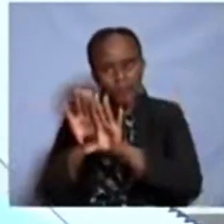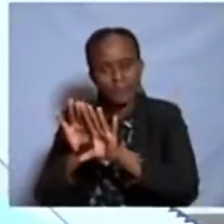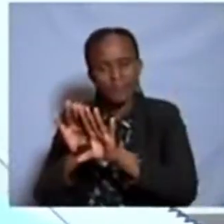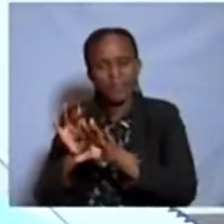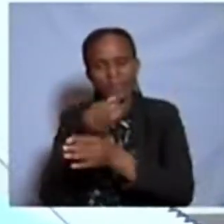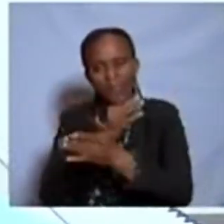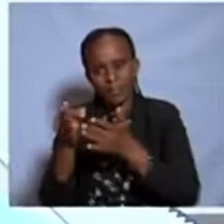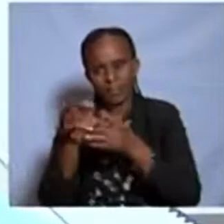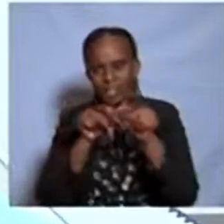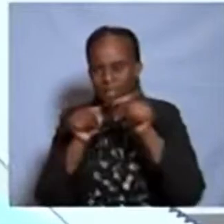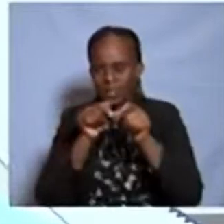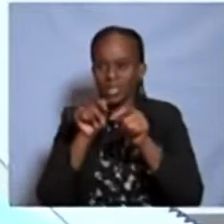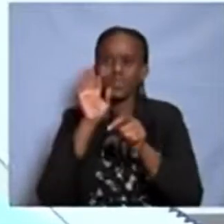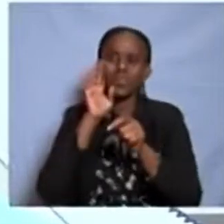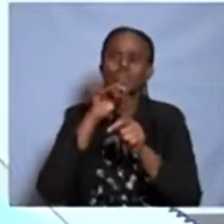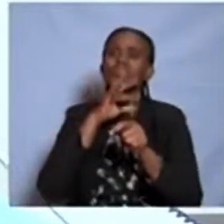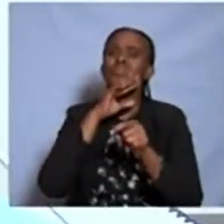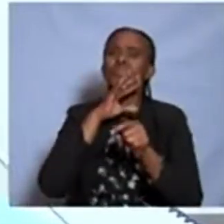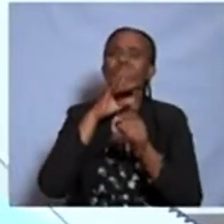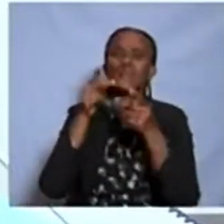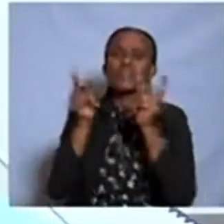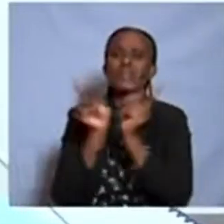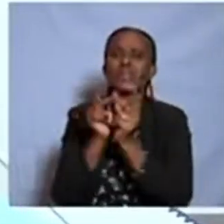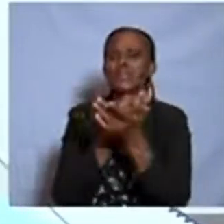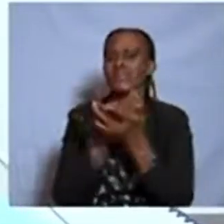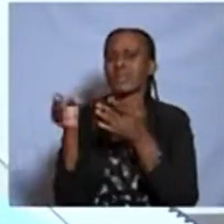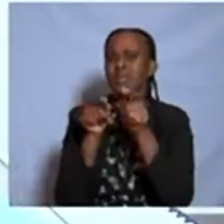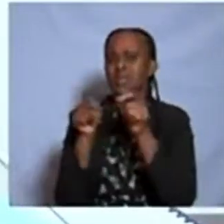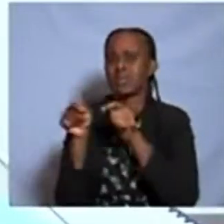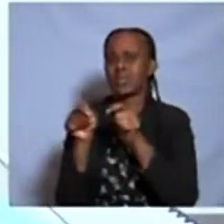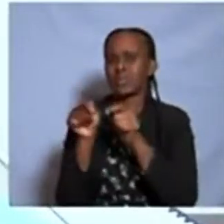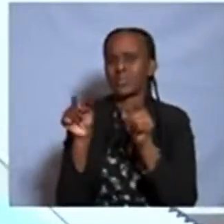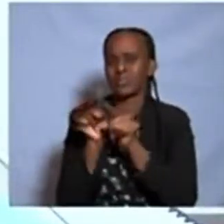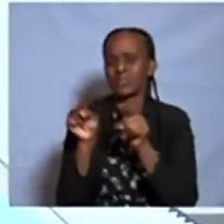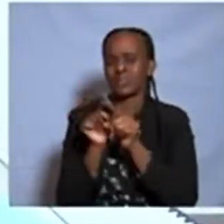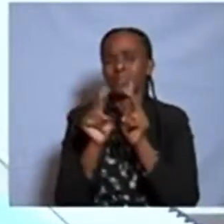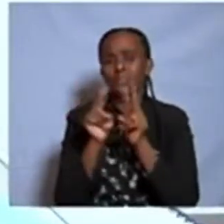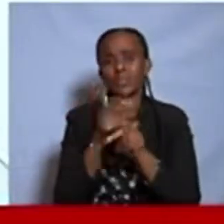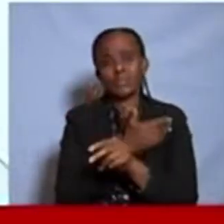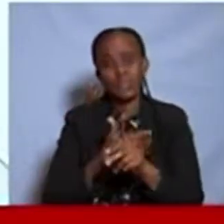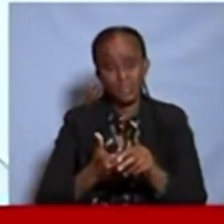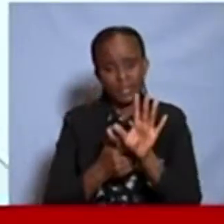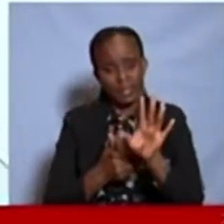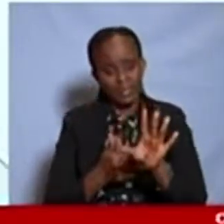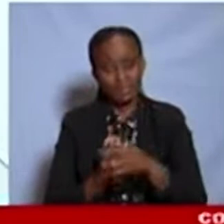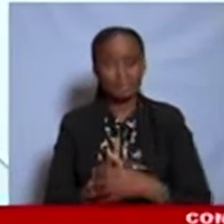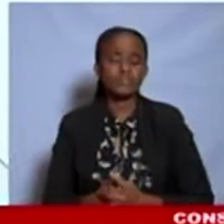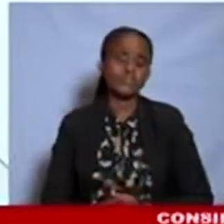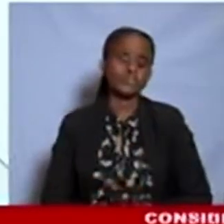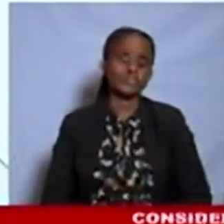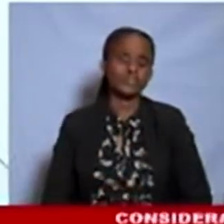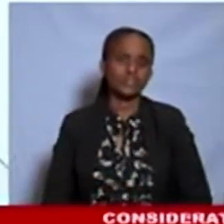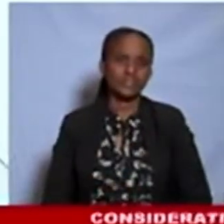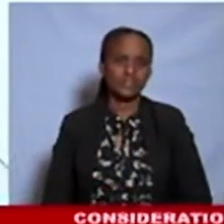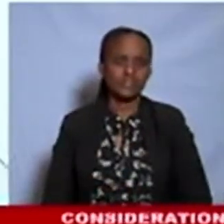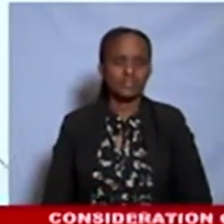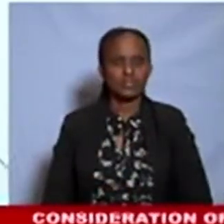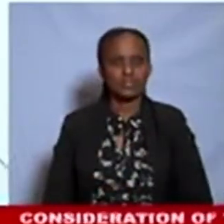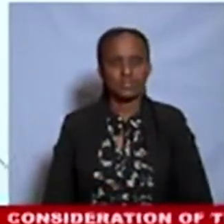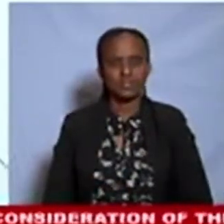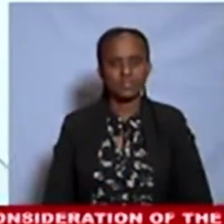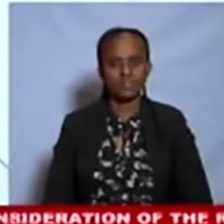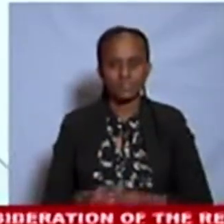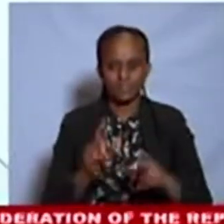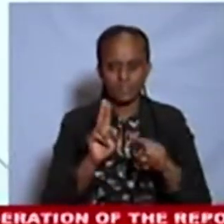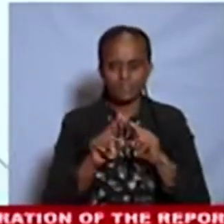are failing to run a dump site. And I think this is why we need to take this very, very seriously. Honorable Korar. Thank